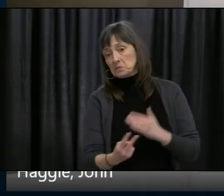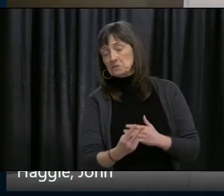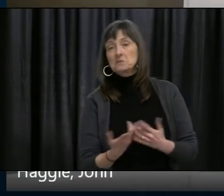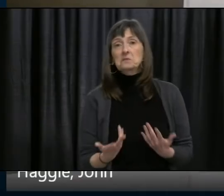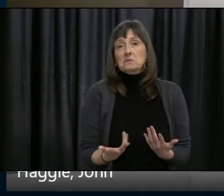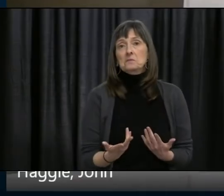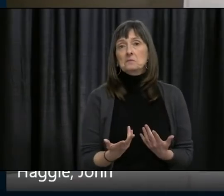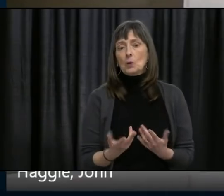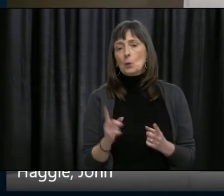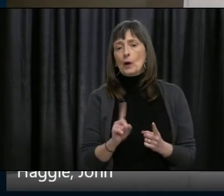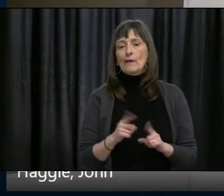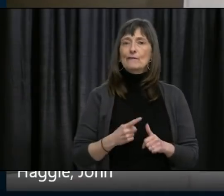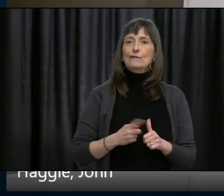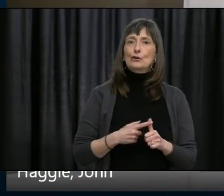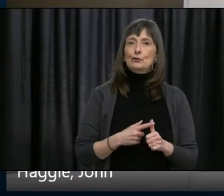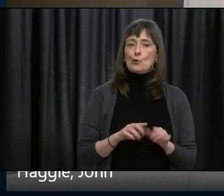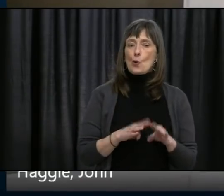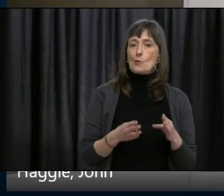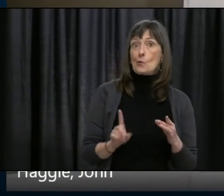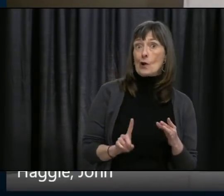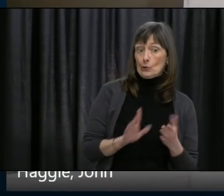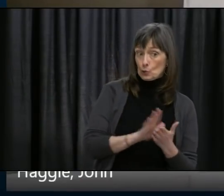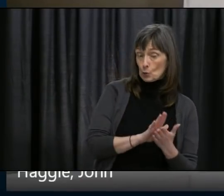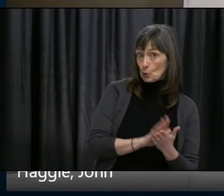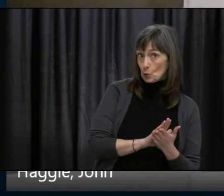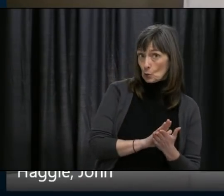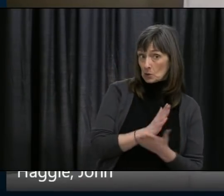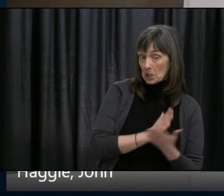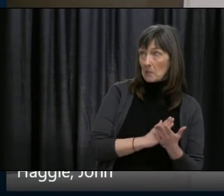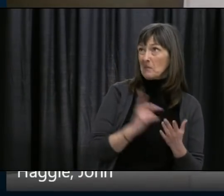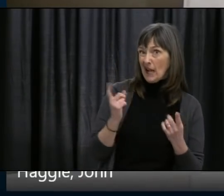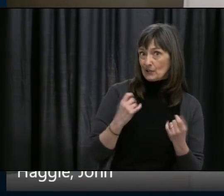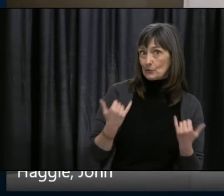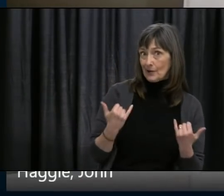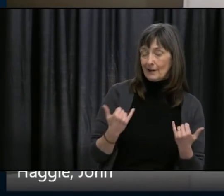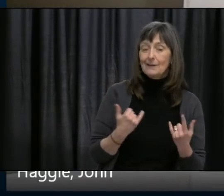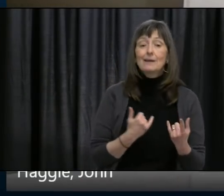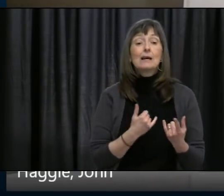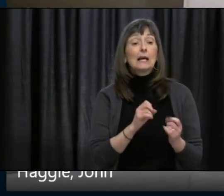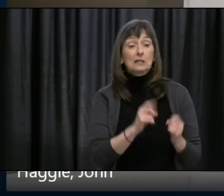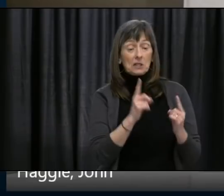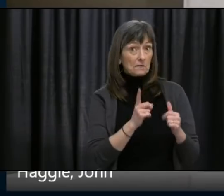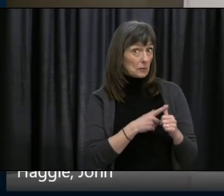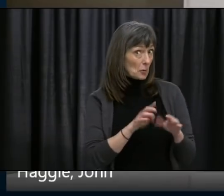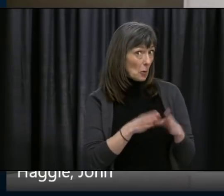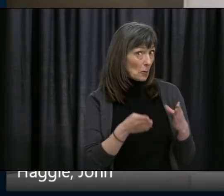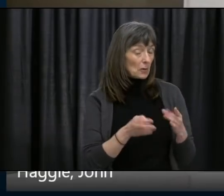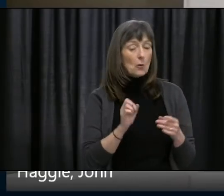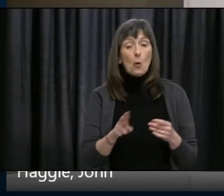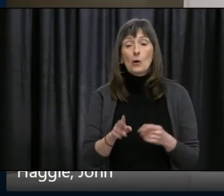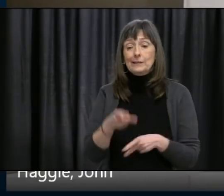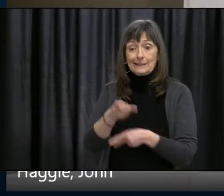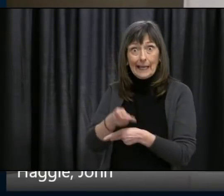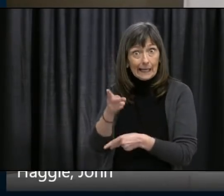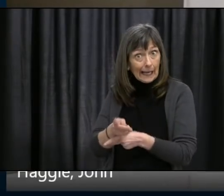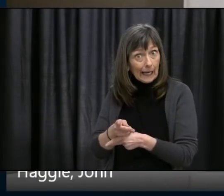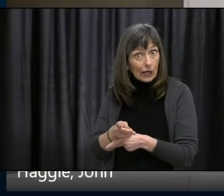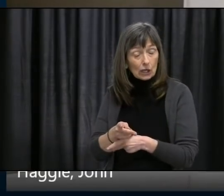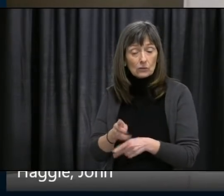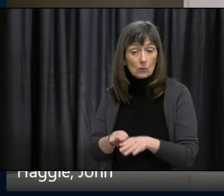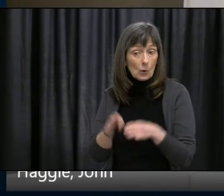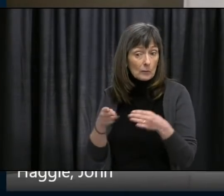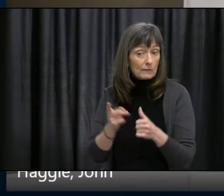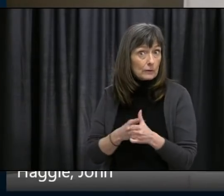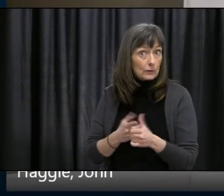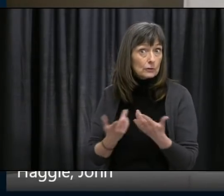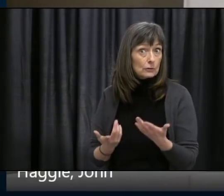of relaxation? Should it be through schools, as people have asked today, and education? Should it be through childcare in the first instance